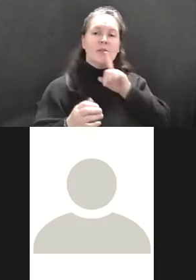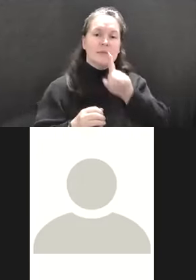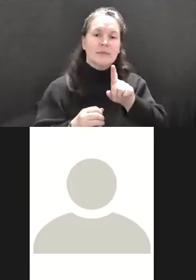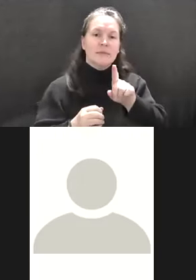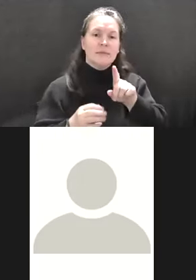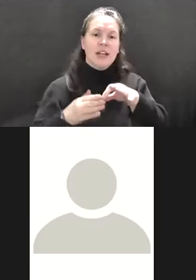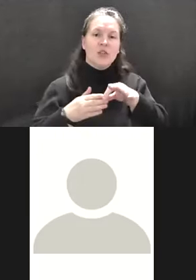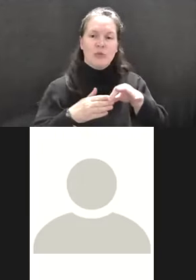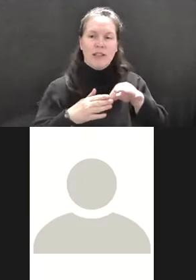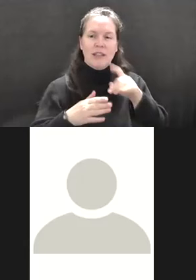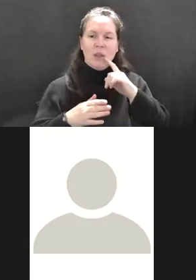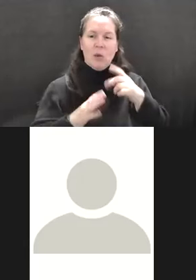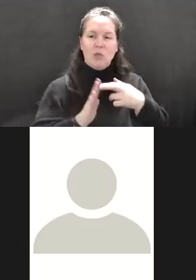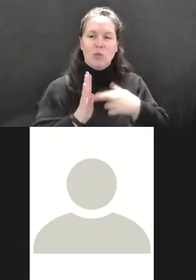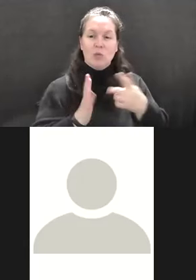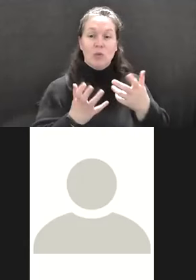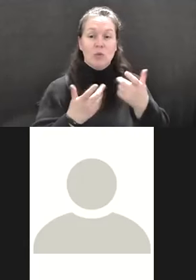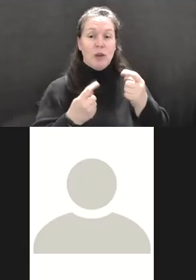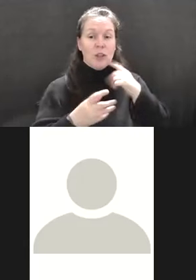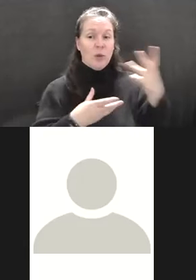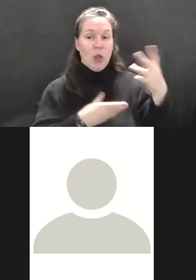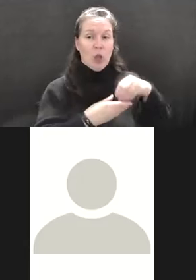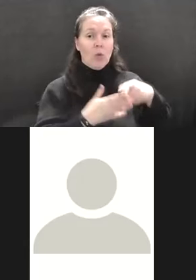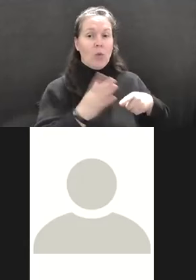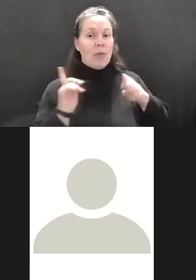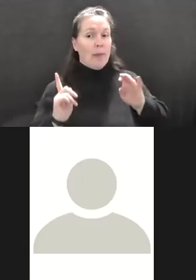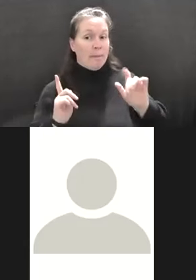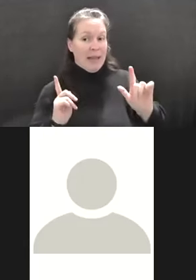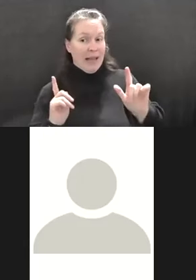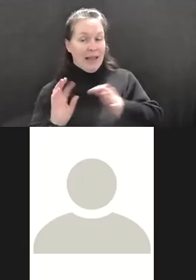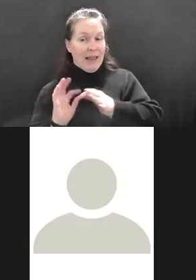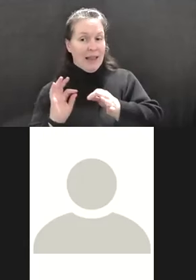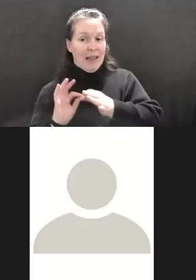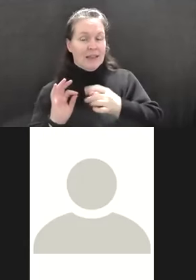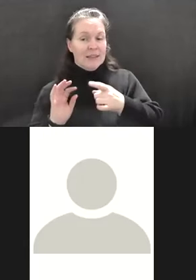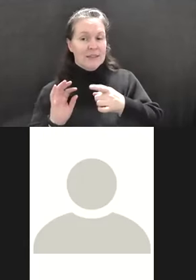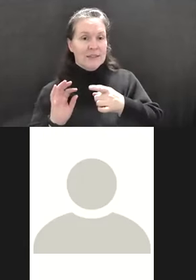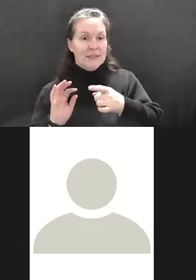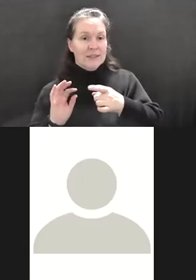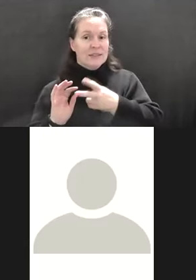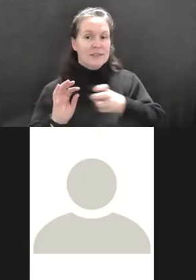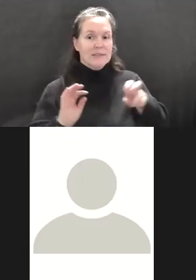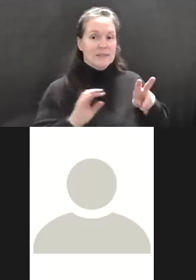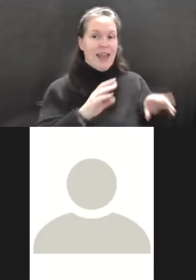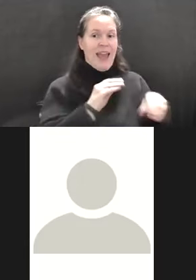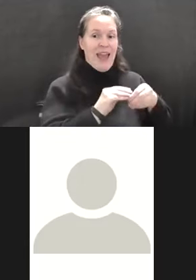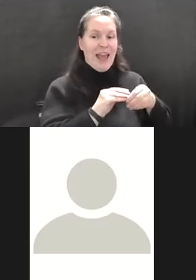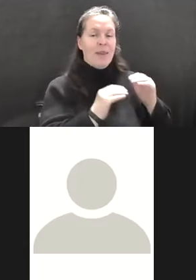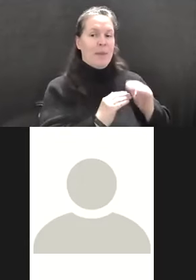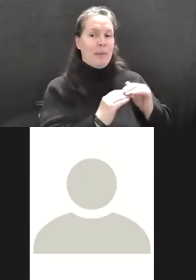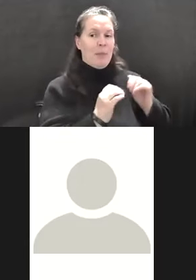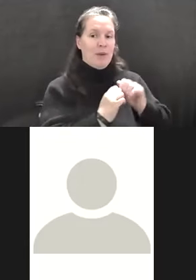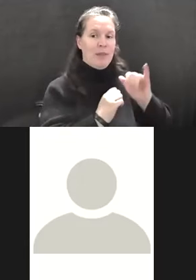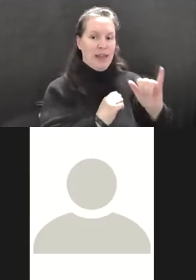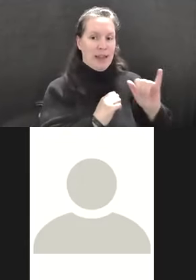rules. And we tried to include what the bill must have as a minimum. So with that, let's start